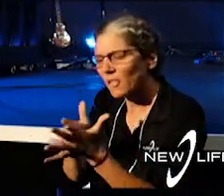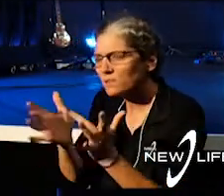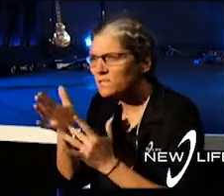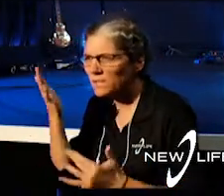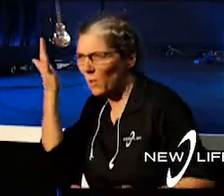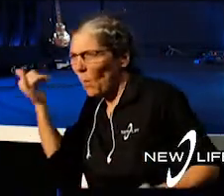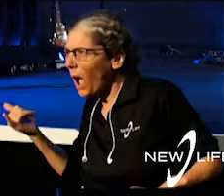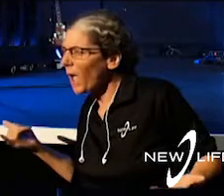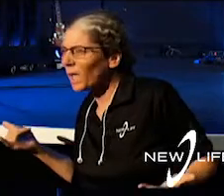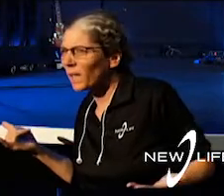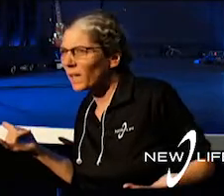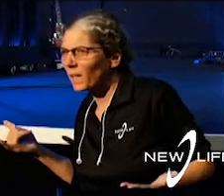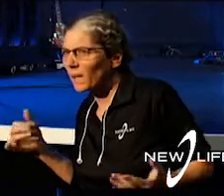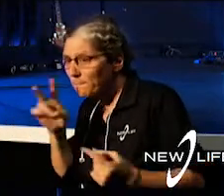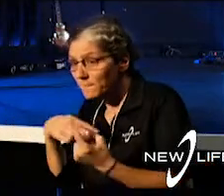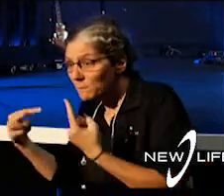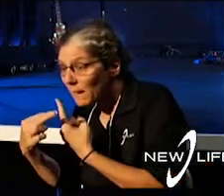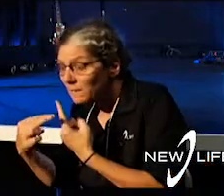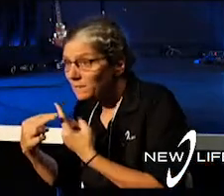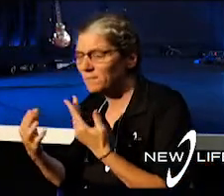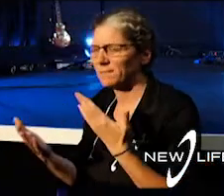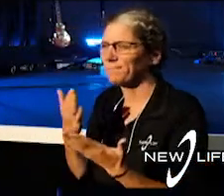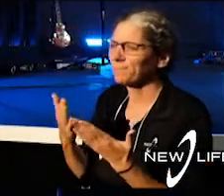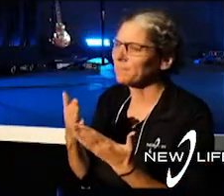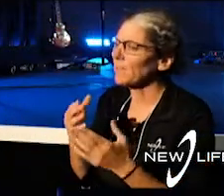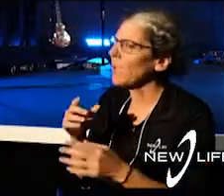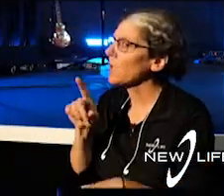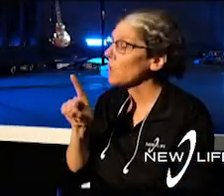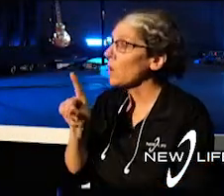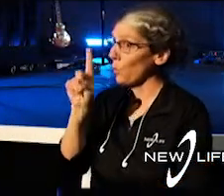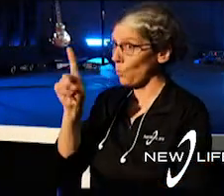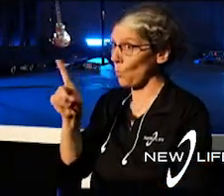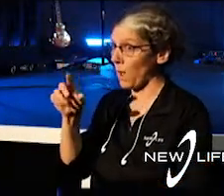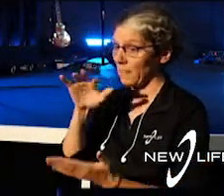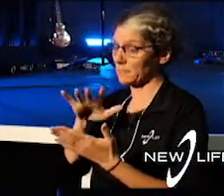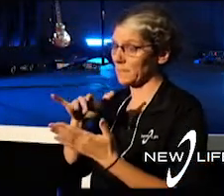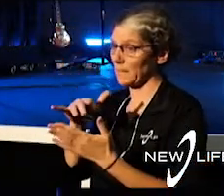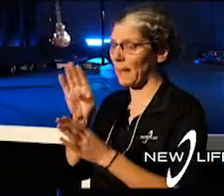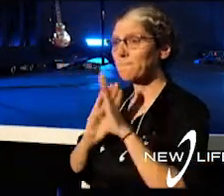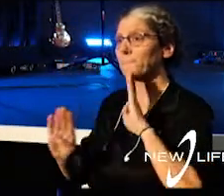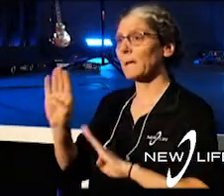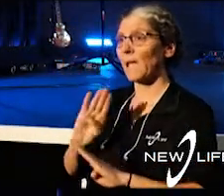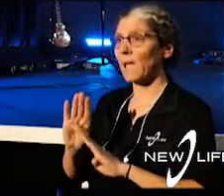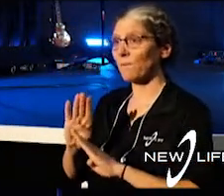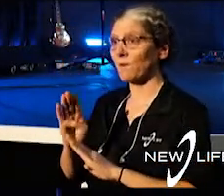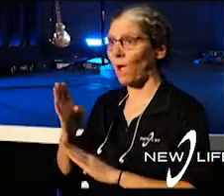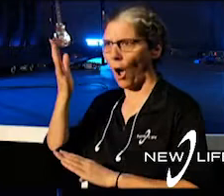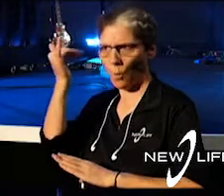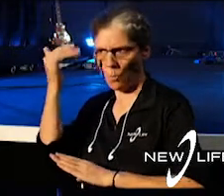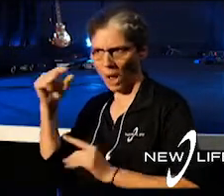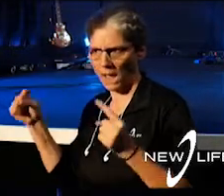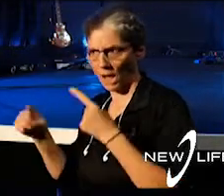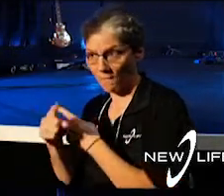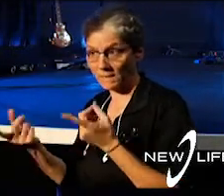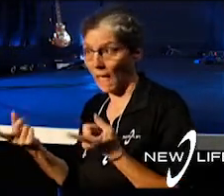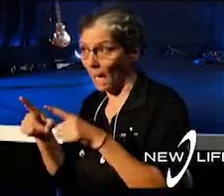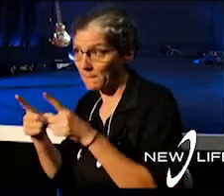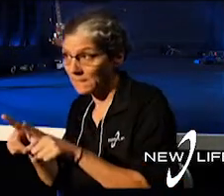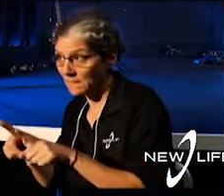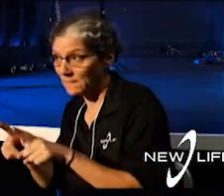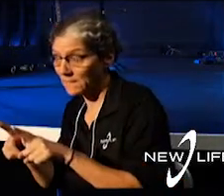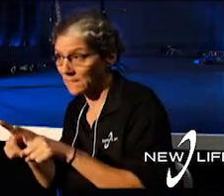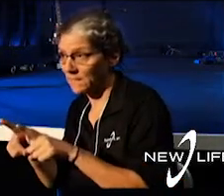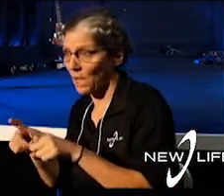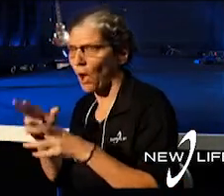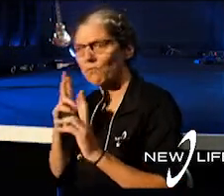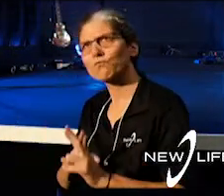this, right? A recent study showed that the number one behavior that causes conflict is a perceived lack